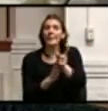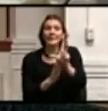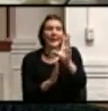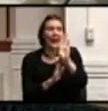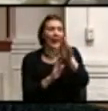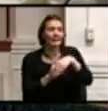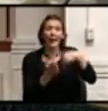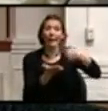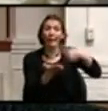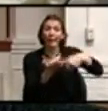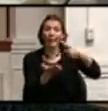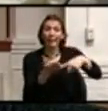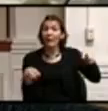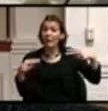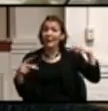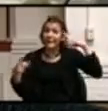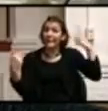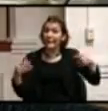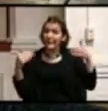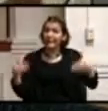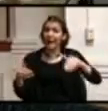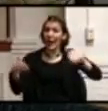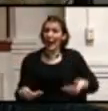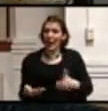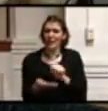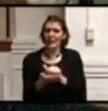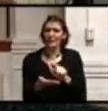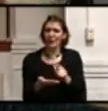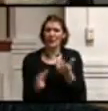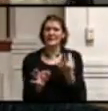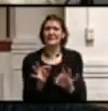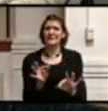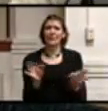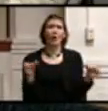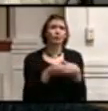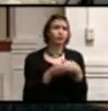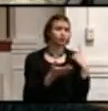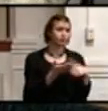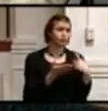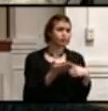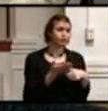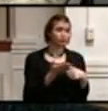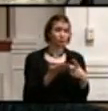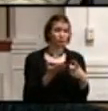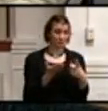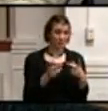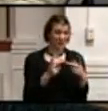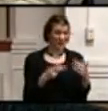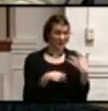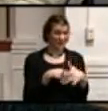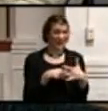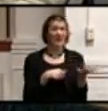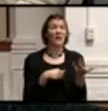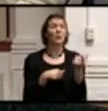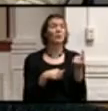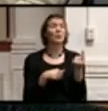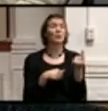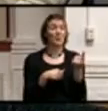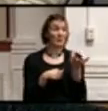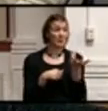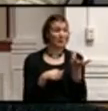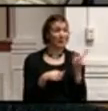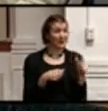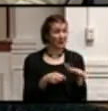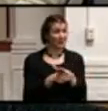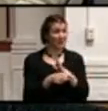hour's worth of discussion in executive session in order to understand what that position entails and why